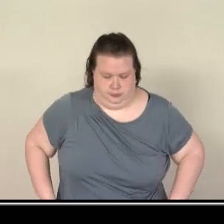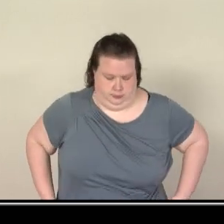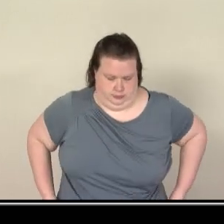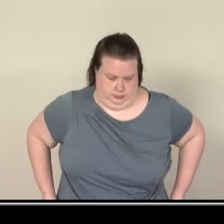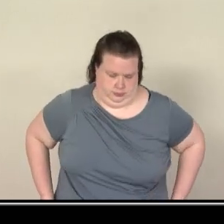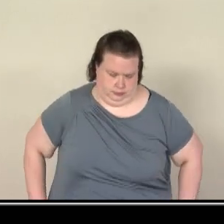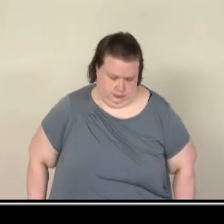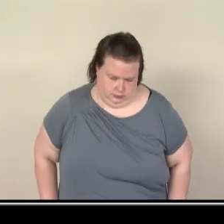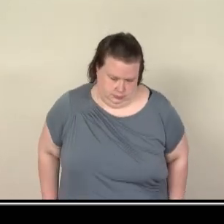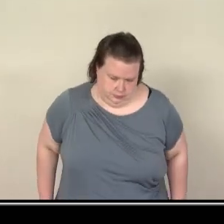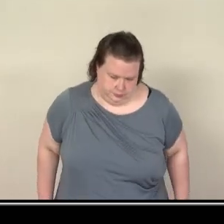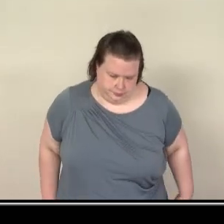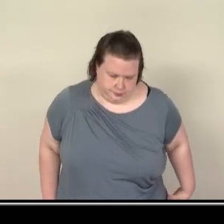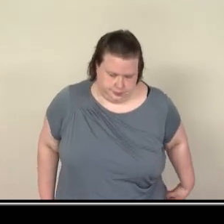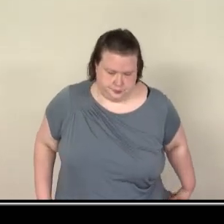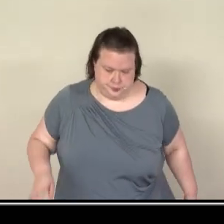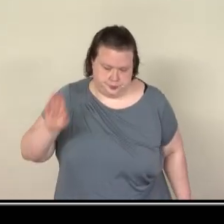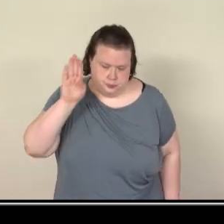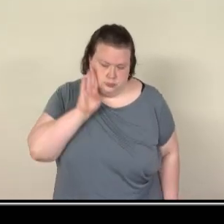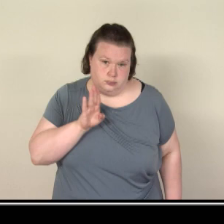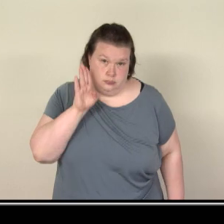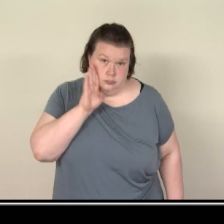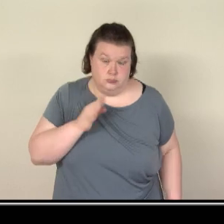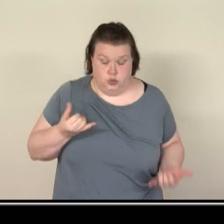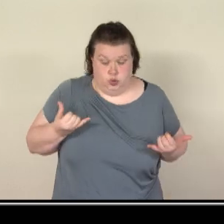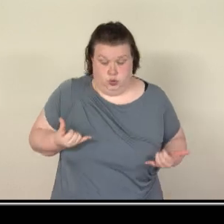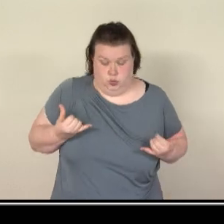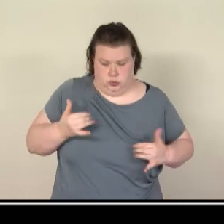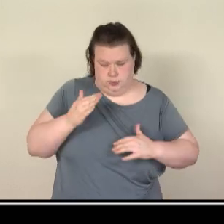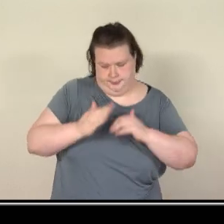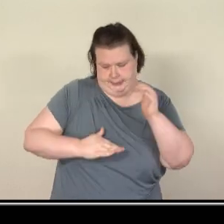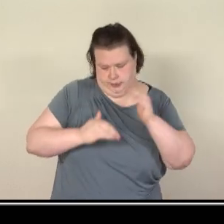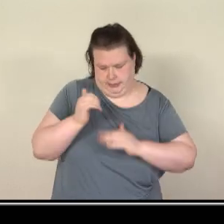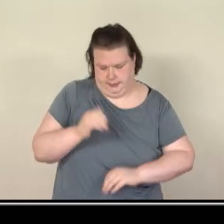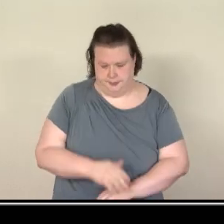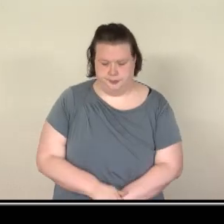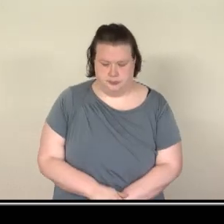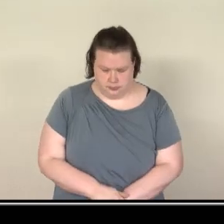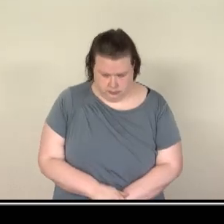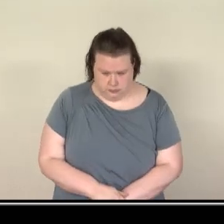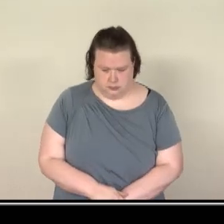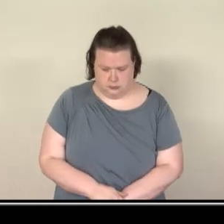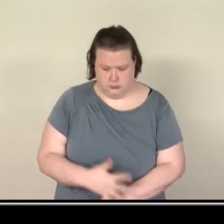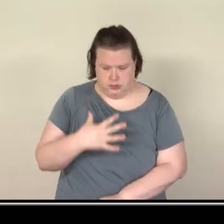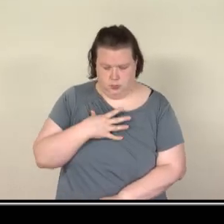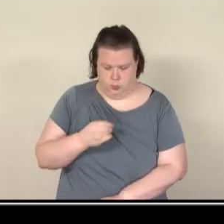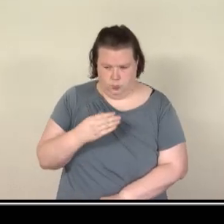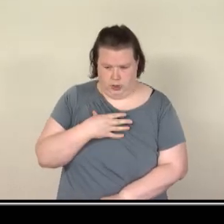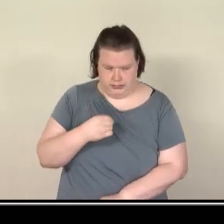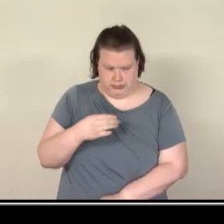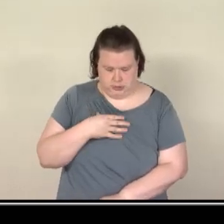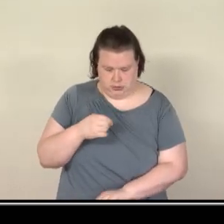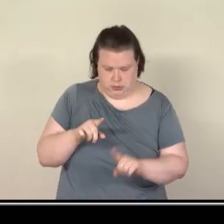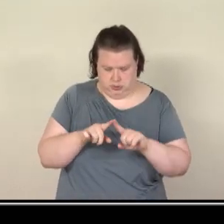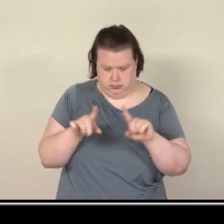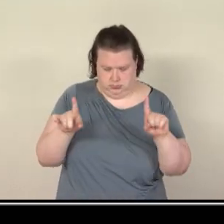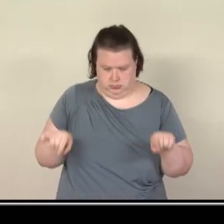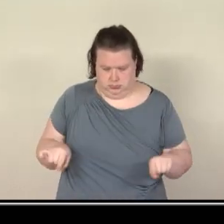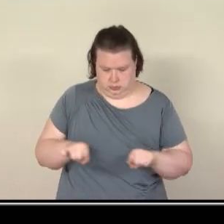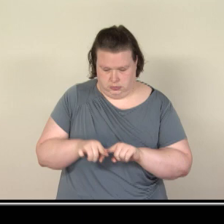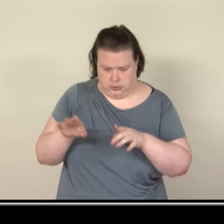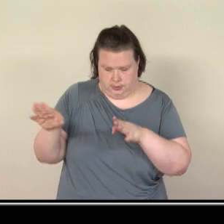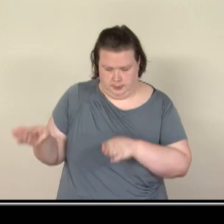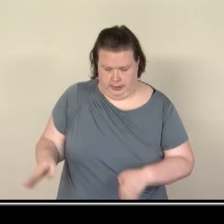in the brown color is the existing South Waco footprint, and then these white boxes are the